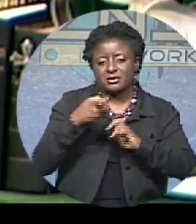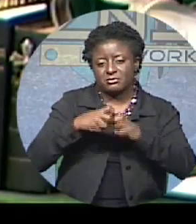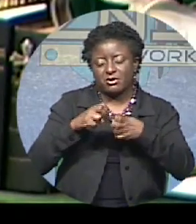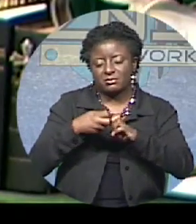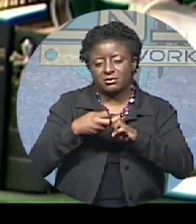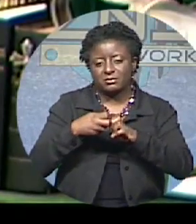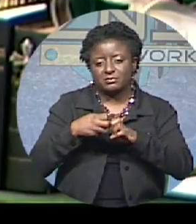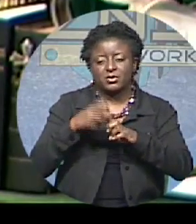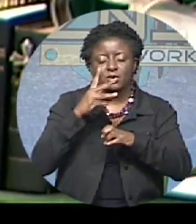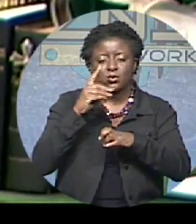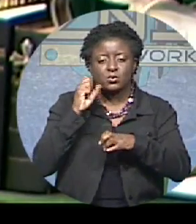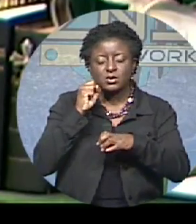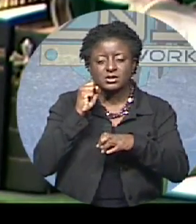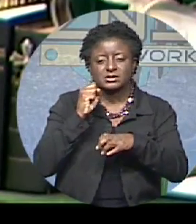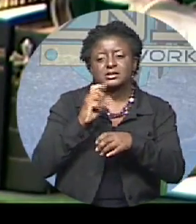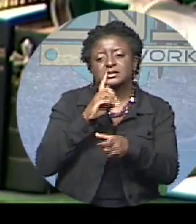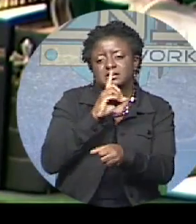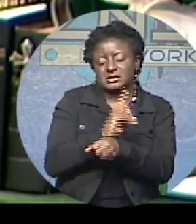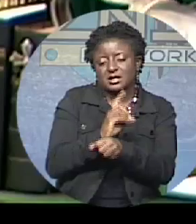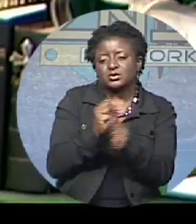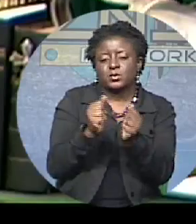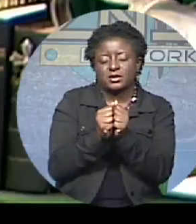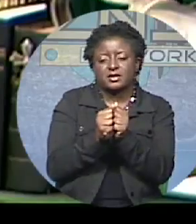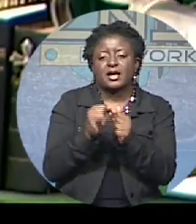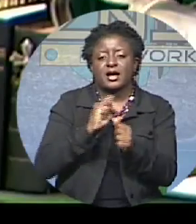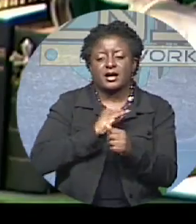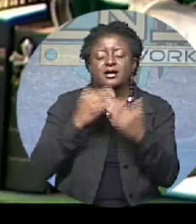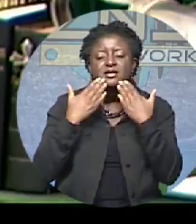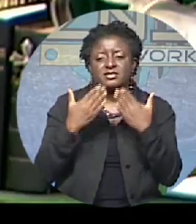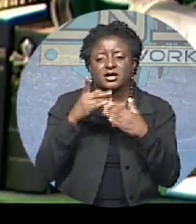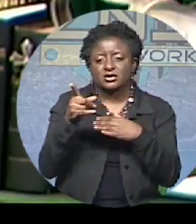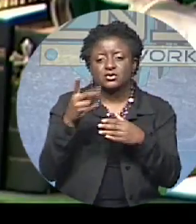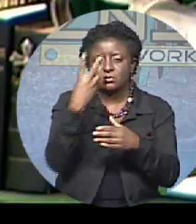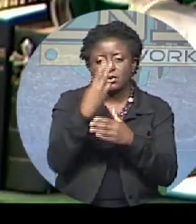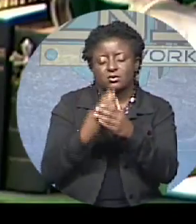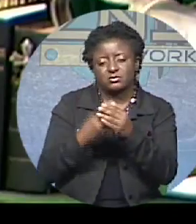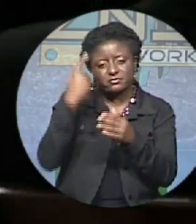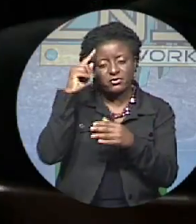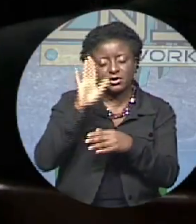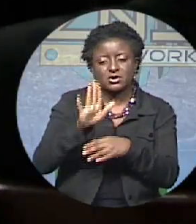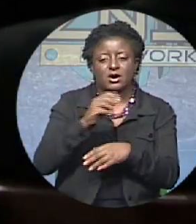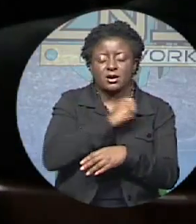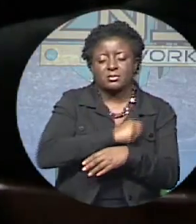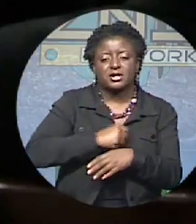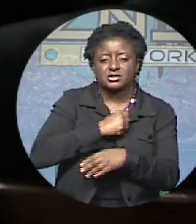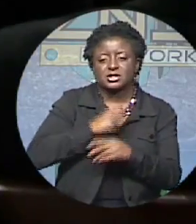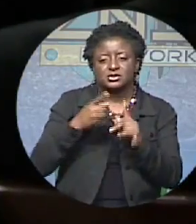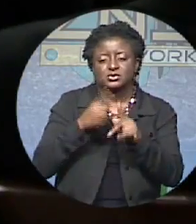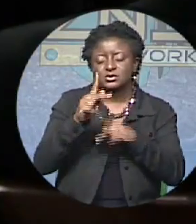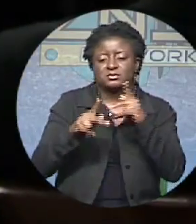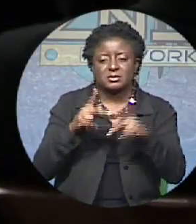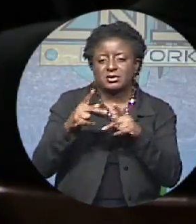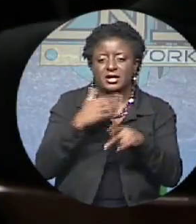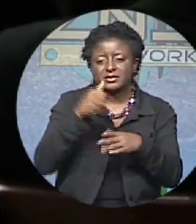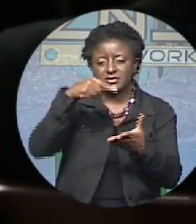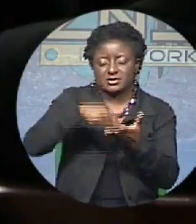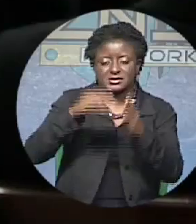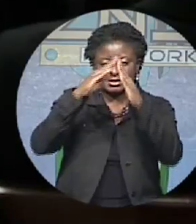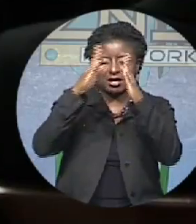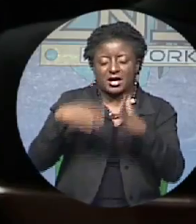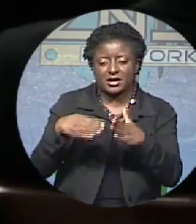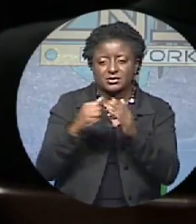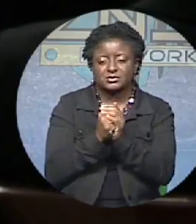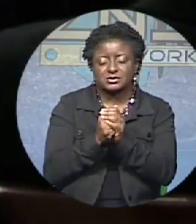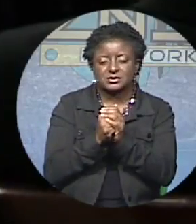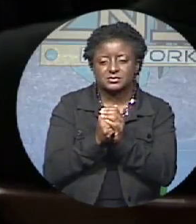for your apologies to our country and our people and this House. The business of the House of Assembly continued